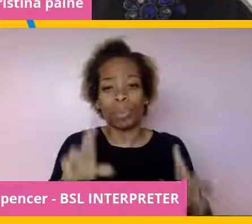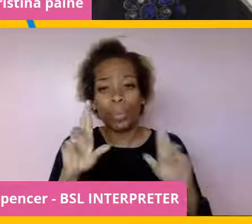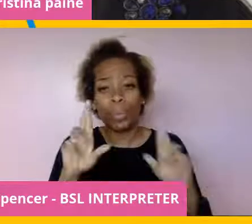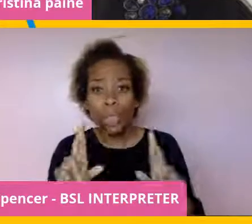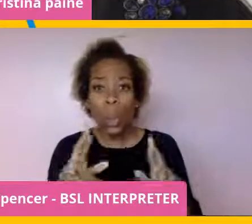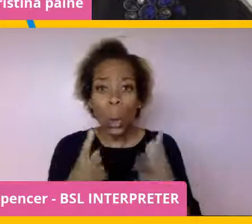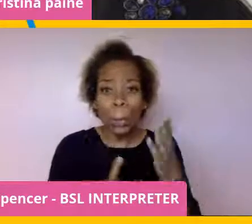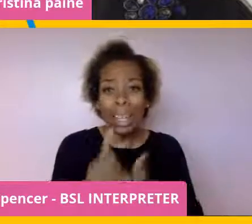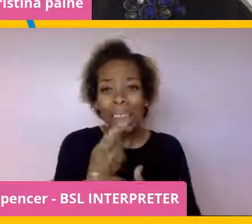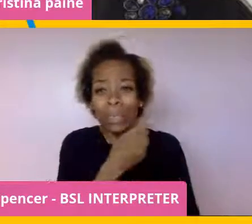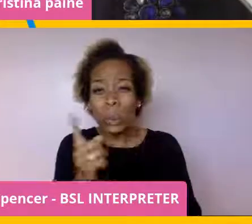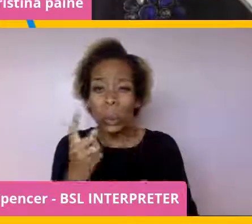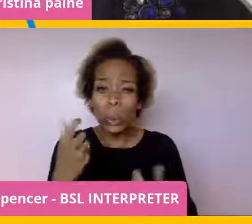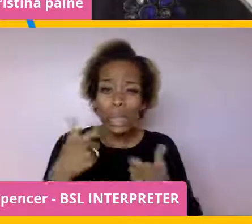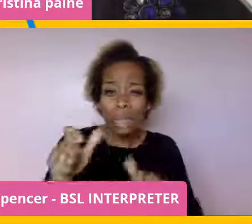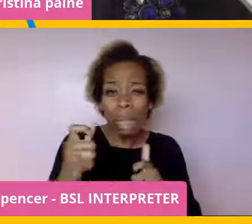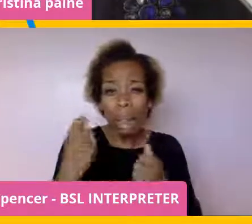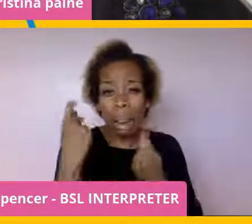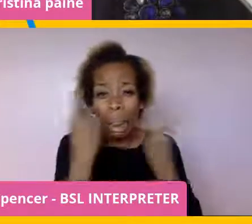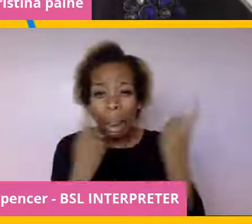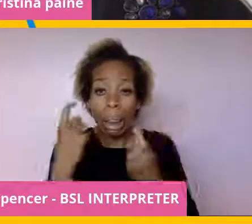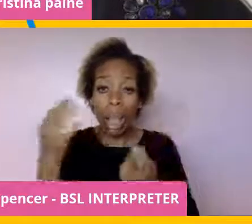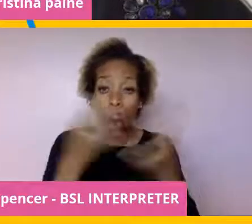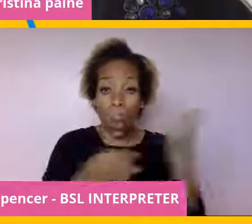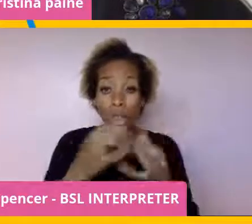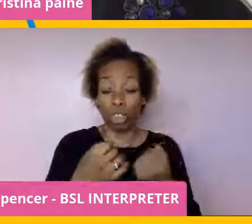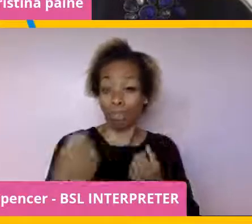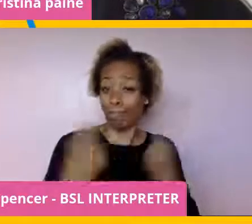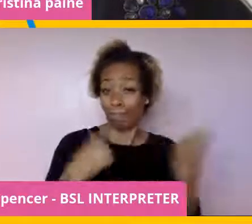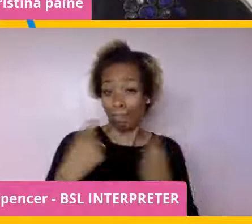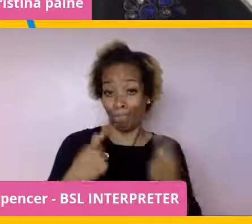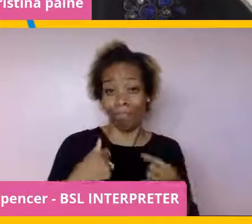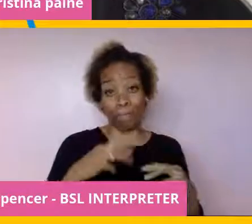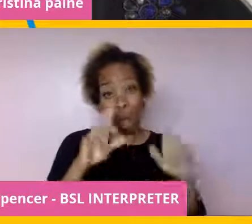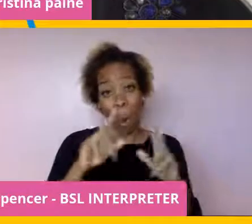still questions, you'll find a way to send them in to us, and we can find another way